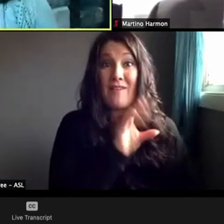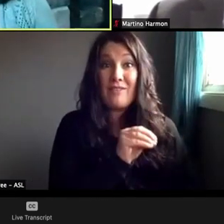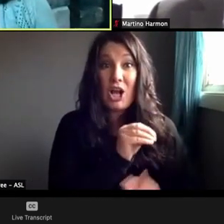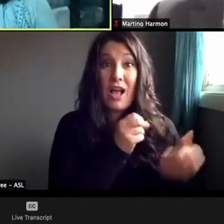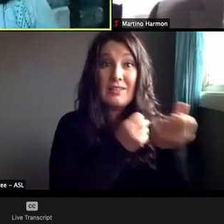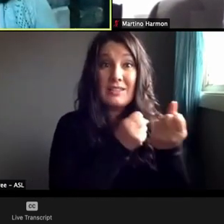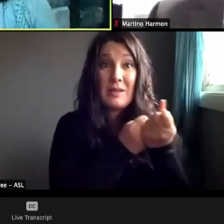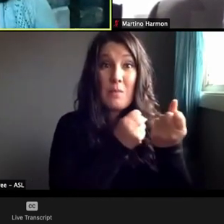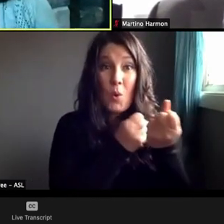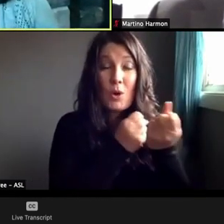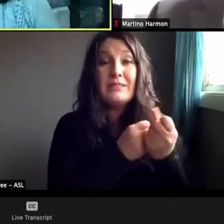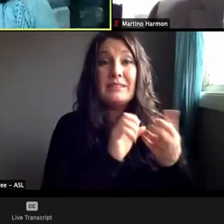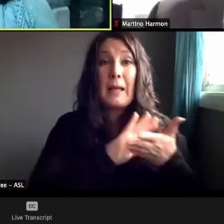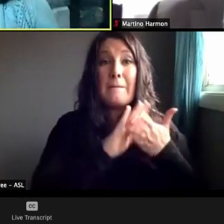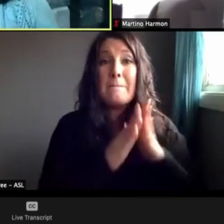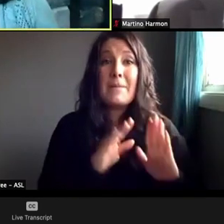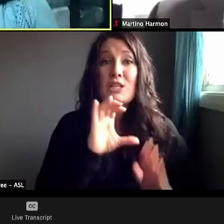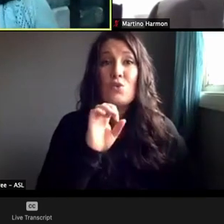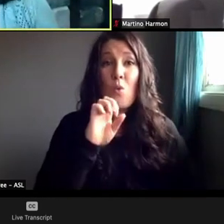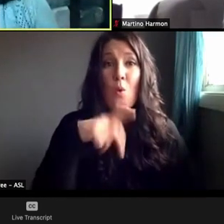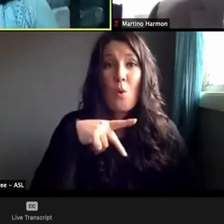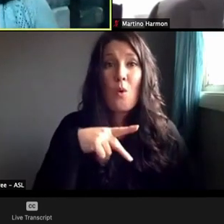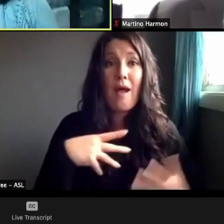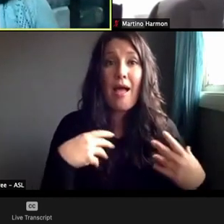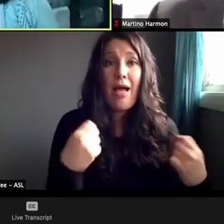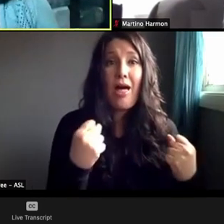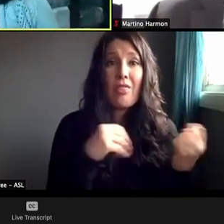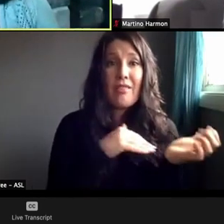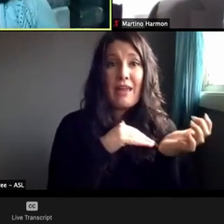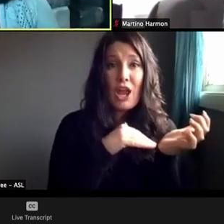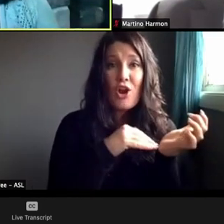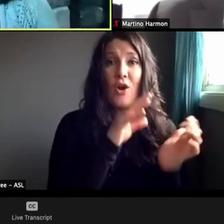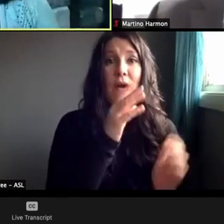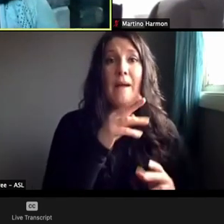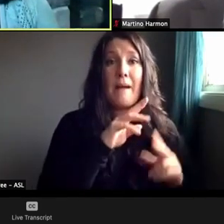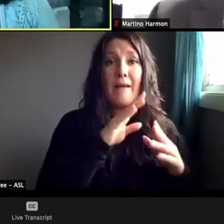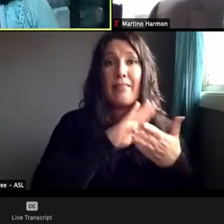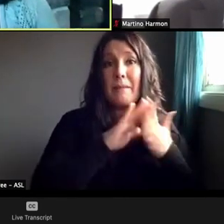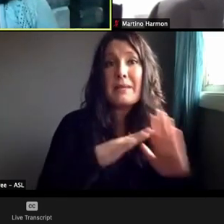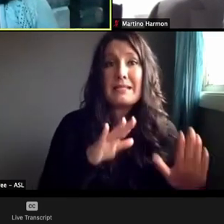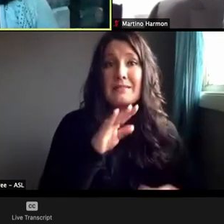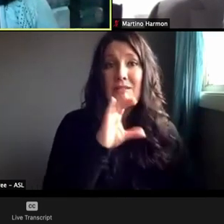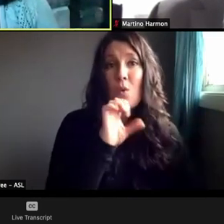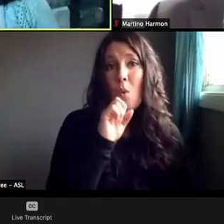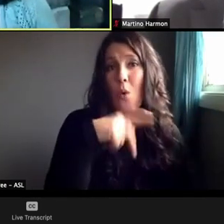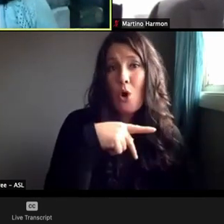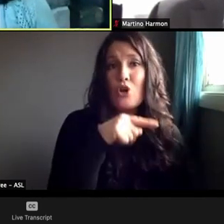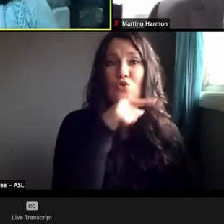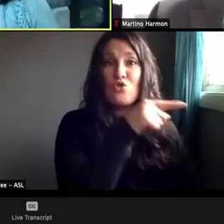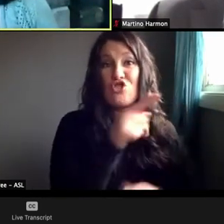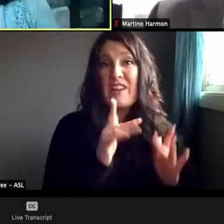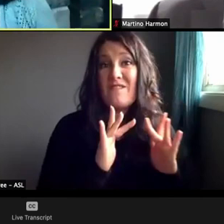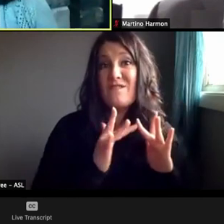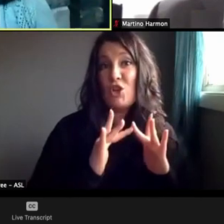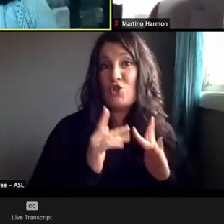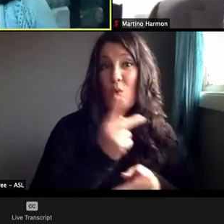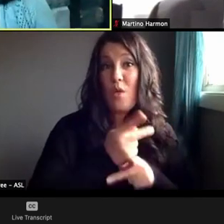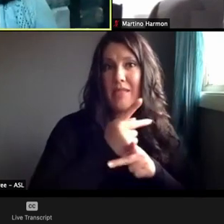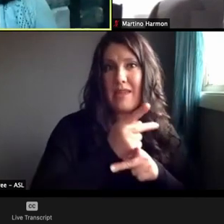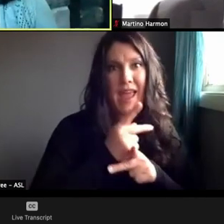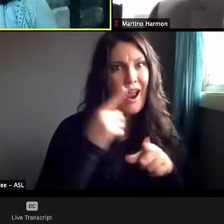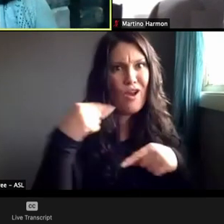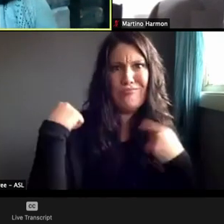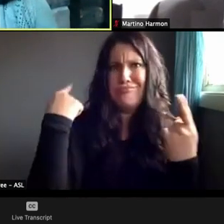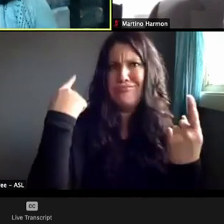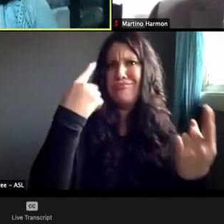in the Peace Corps, healthcare providers in the Peace Corps. And so virtual care is something that she's been doing for a long time. And I, you know,